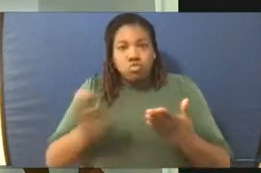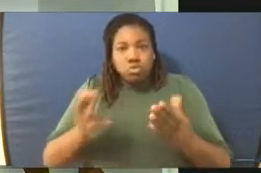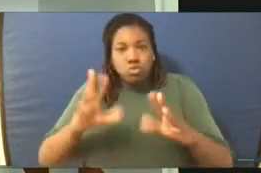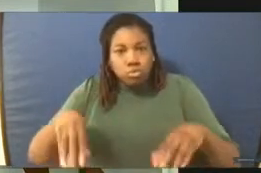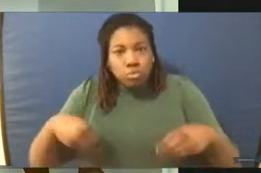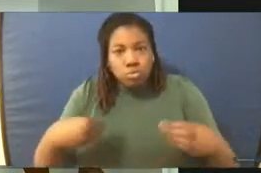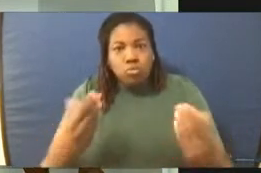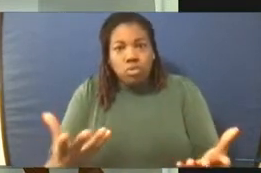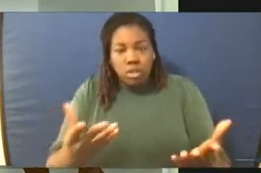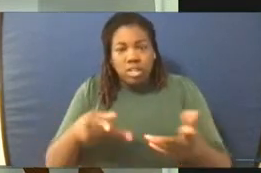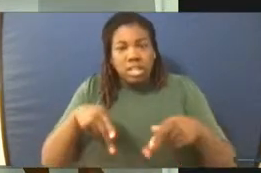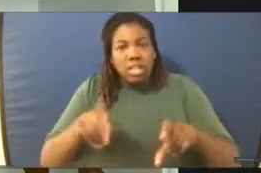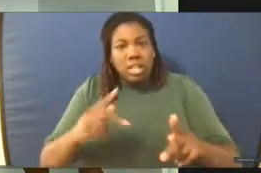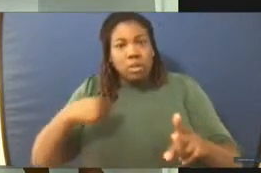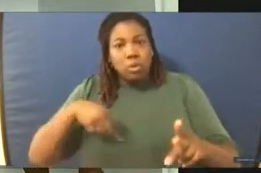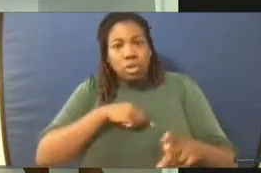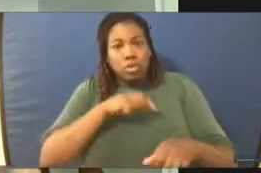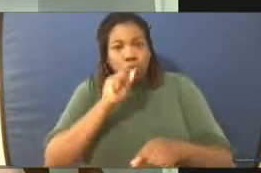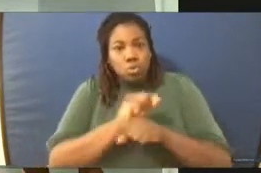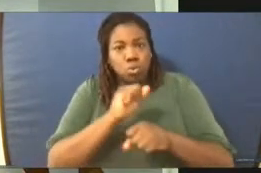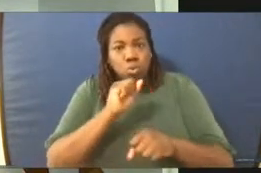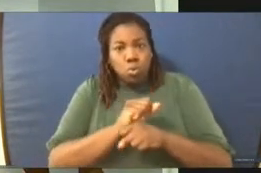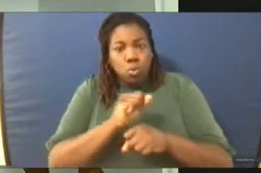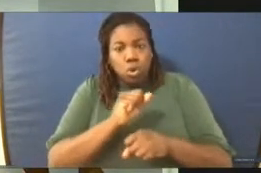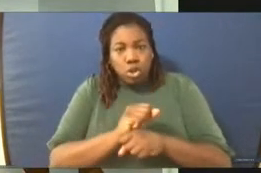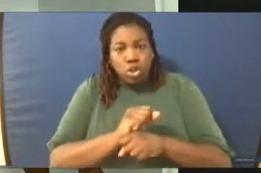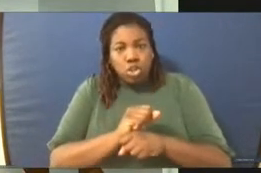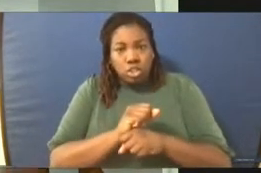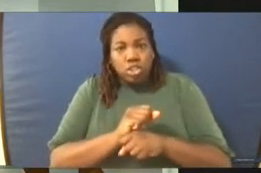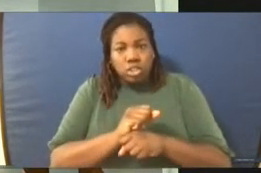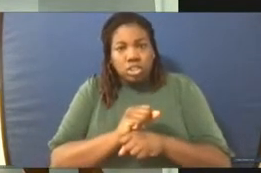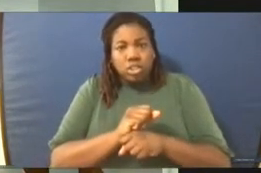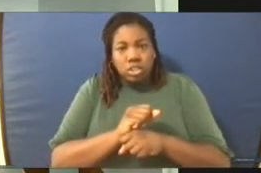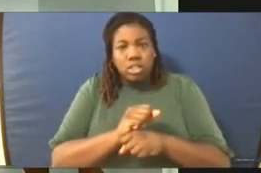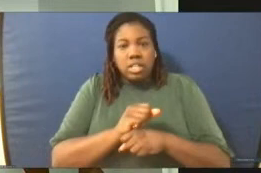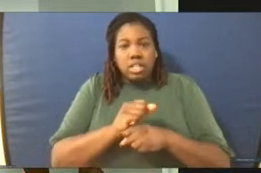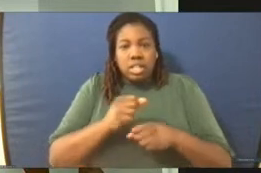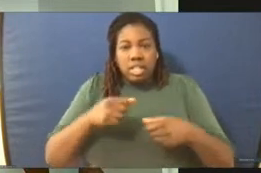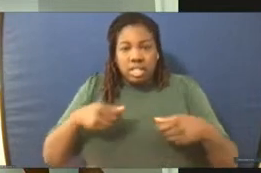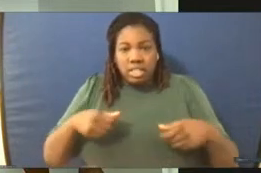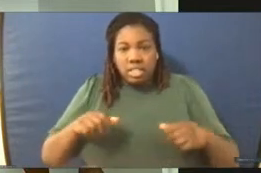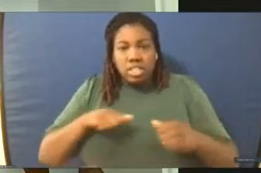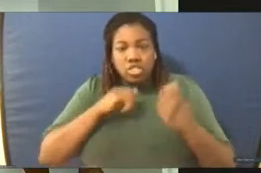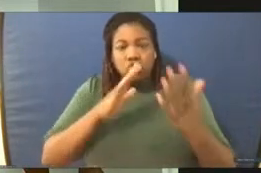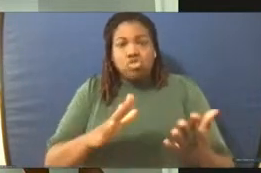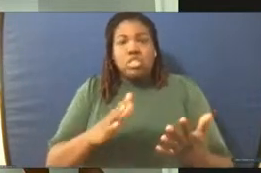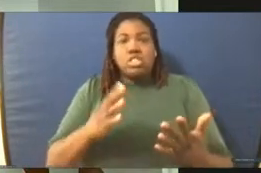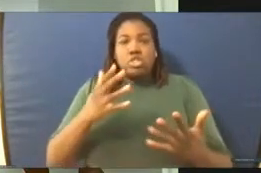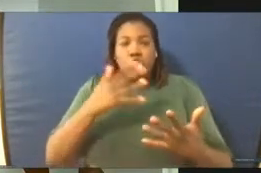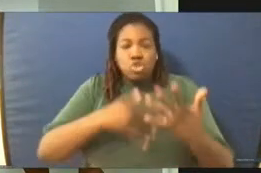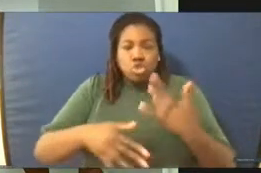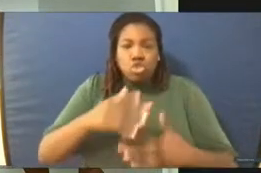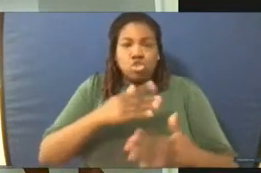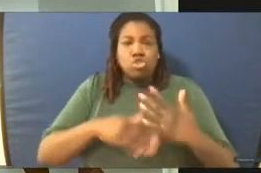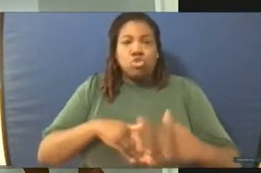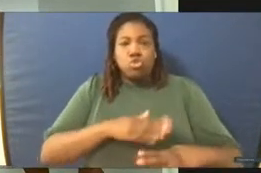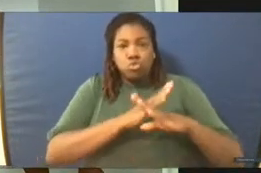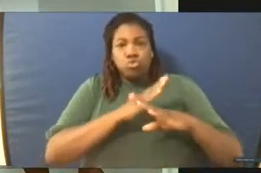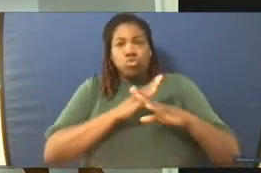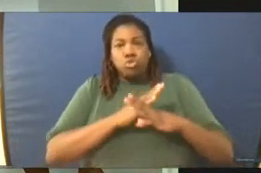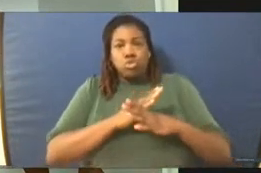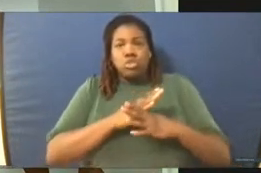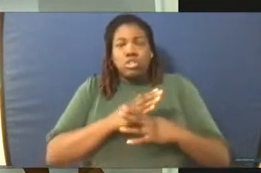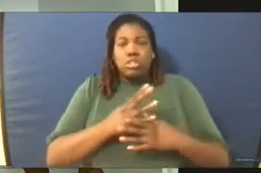that allow us to work upstream, allow us to address social determinants, and allow us ultimately to